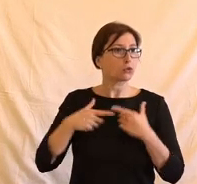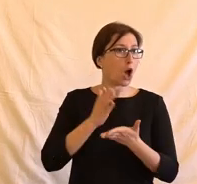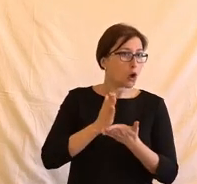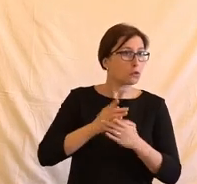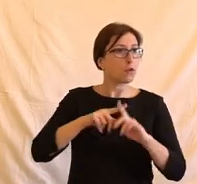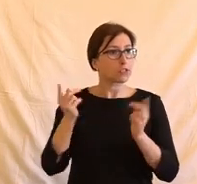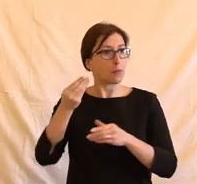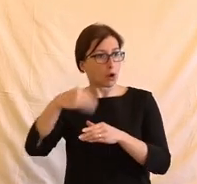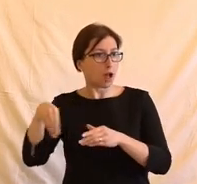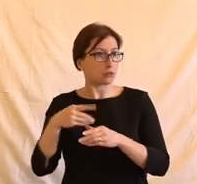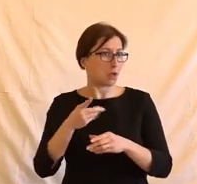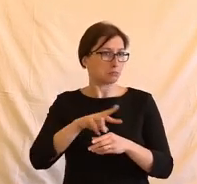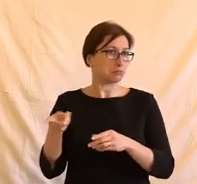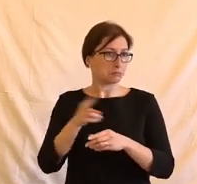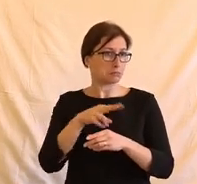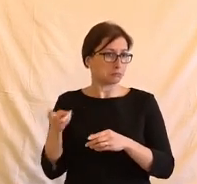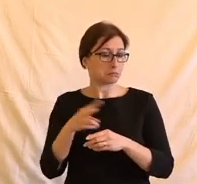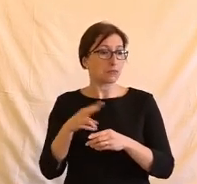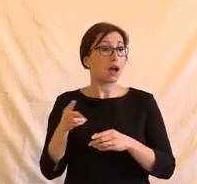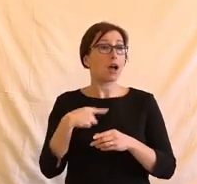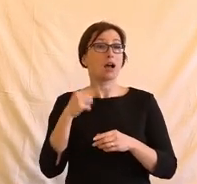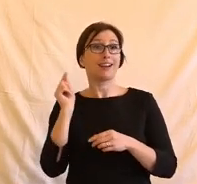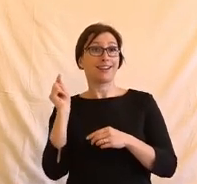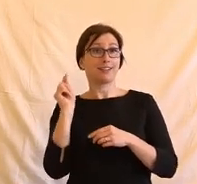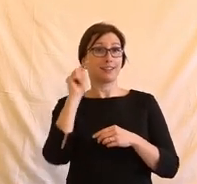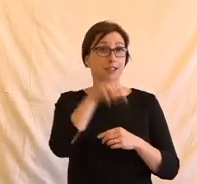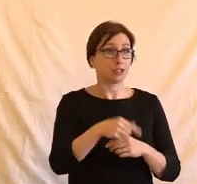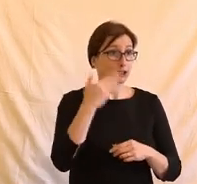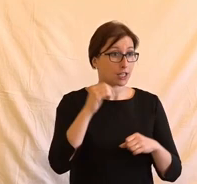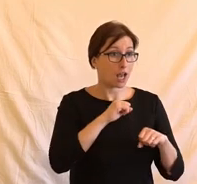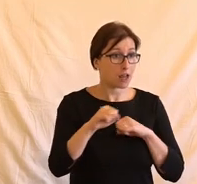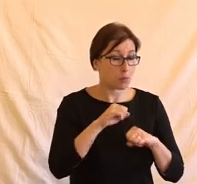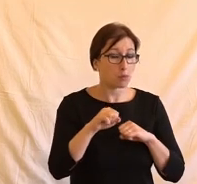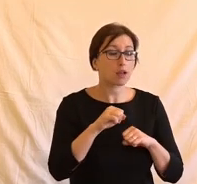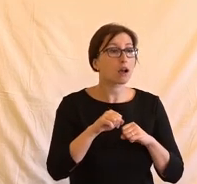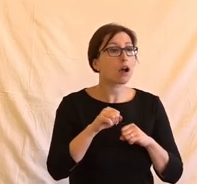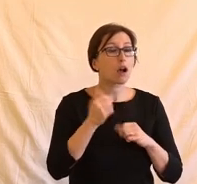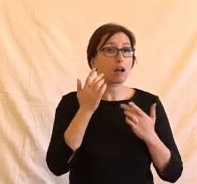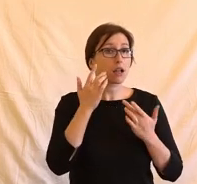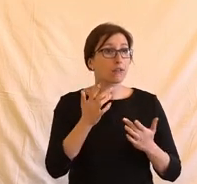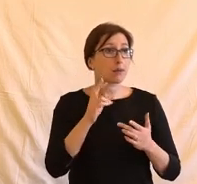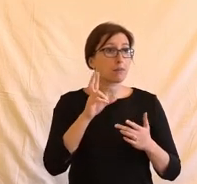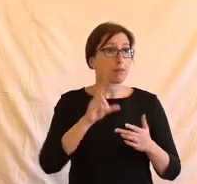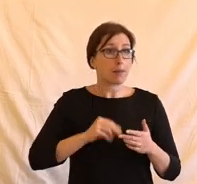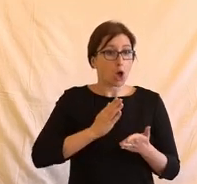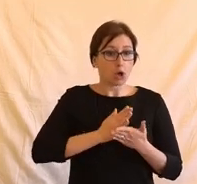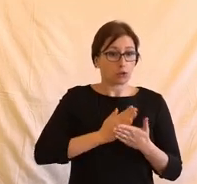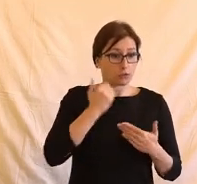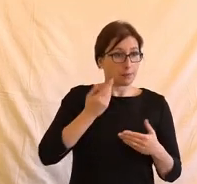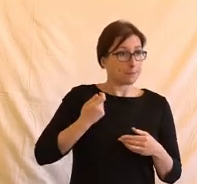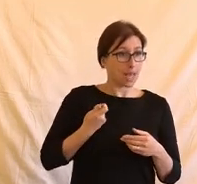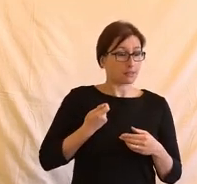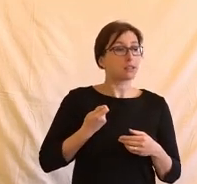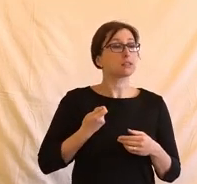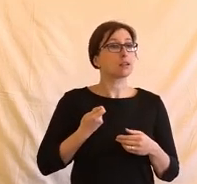hotovost. A zatímco jsem dorazil do České republiky, zjistil jsem, že aniž bych měl nějakou hotovost v